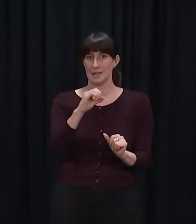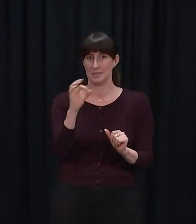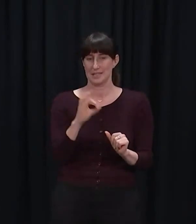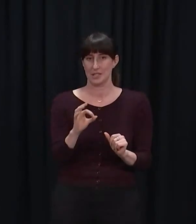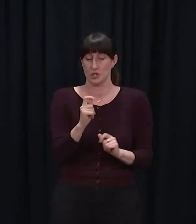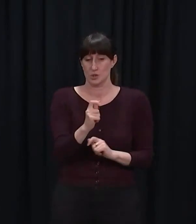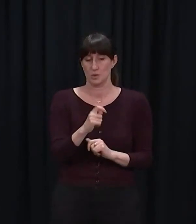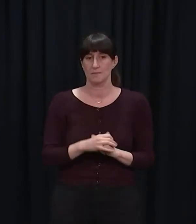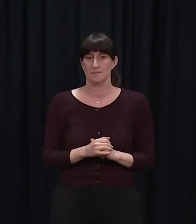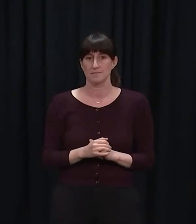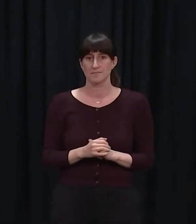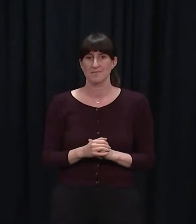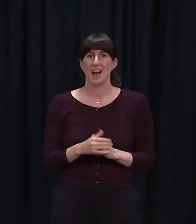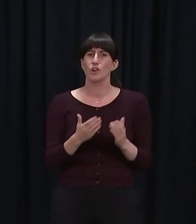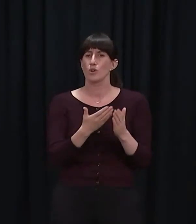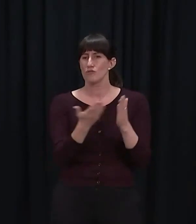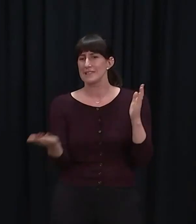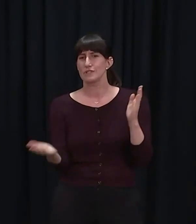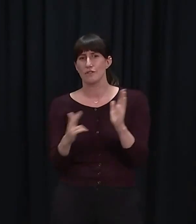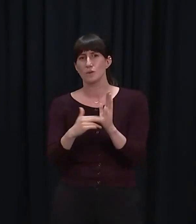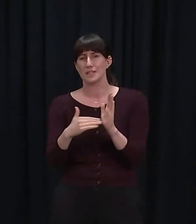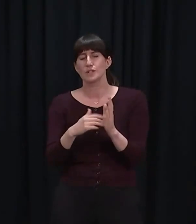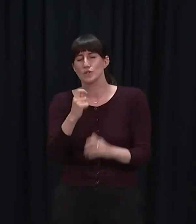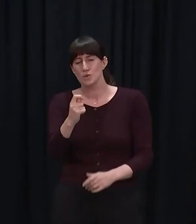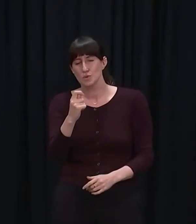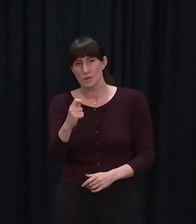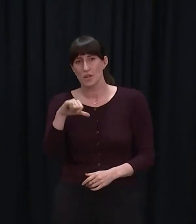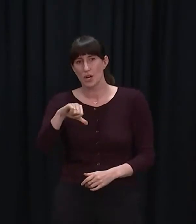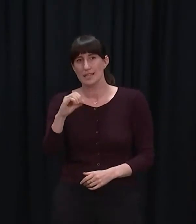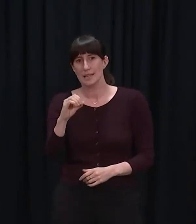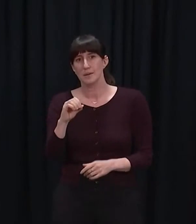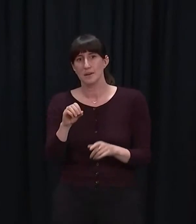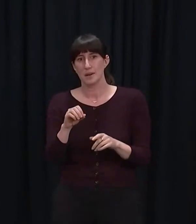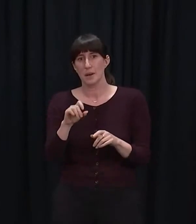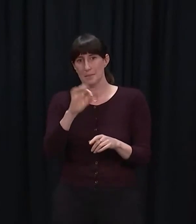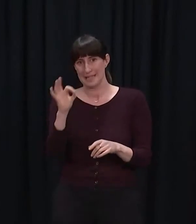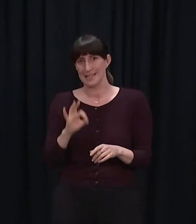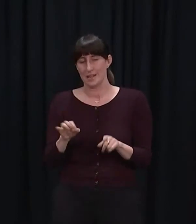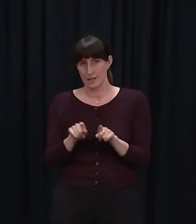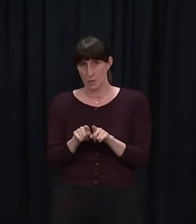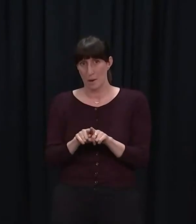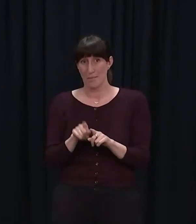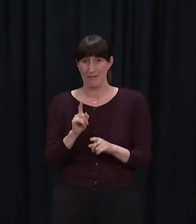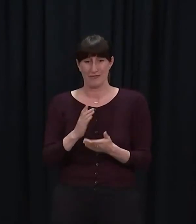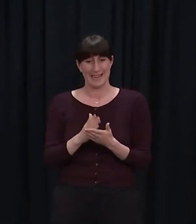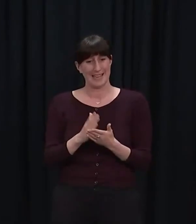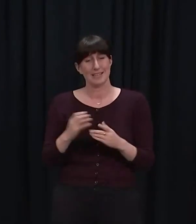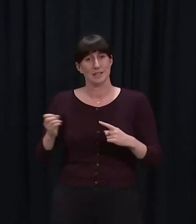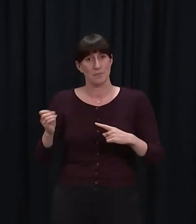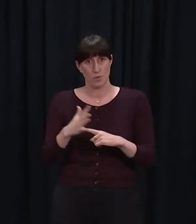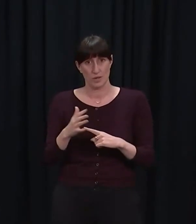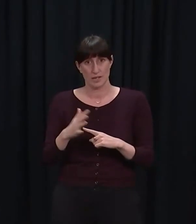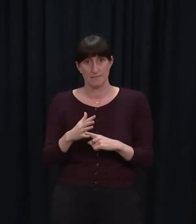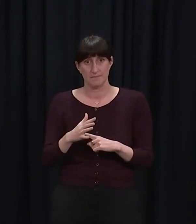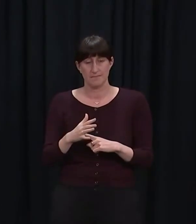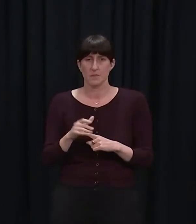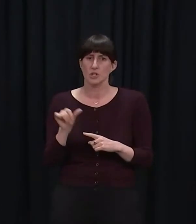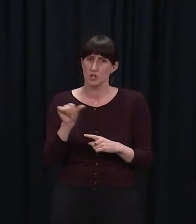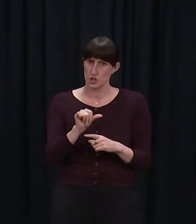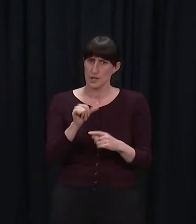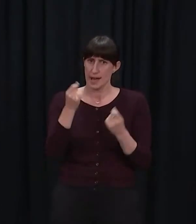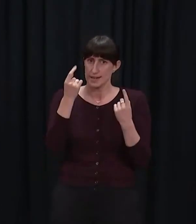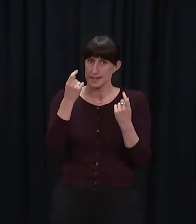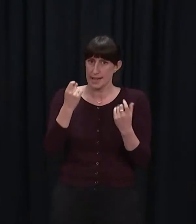there soon, but I do want to underline the importance of that. It should be clear to everybody by now that